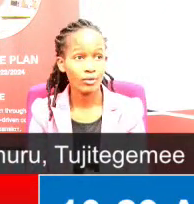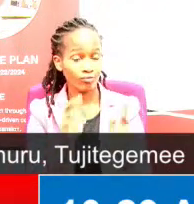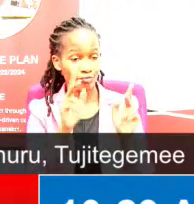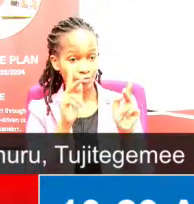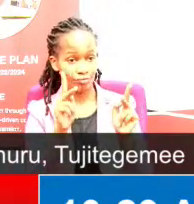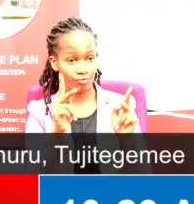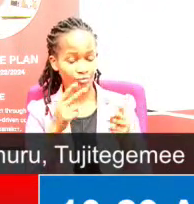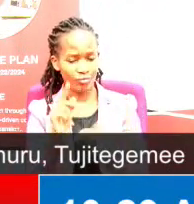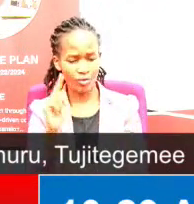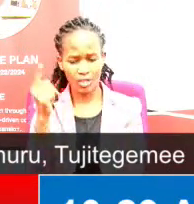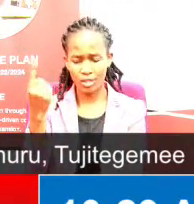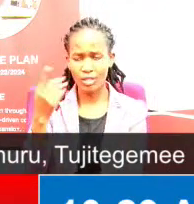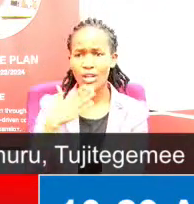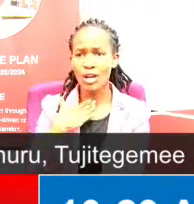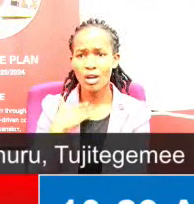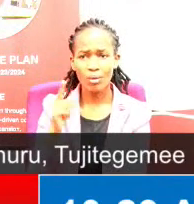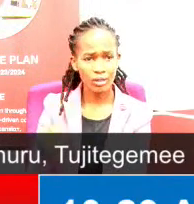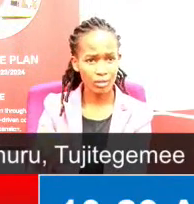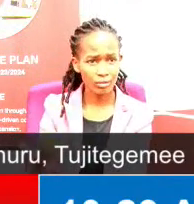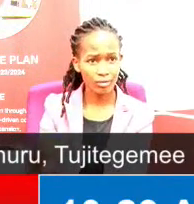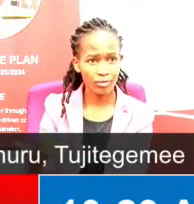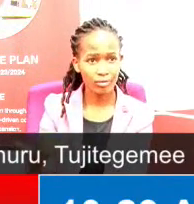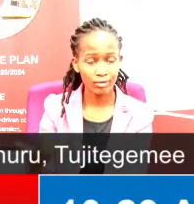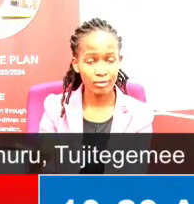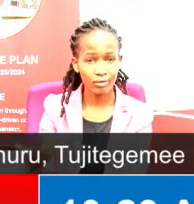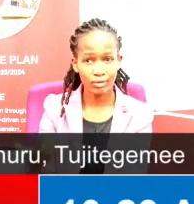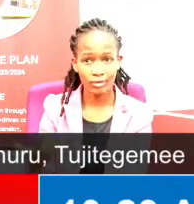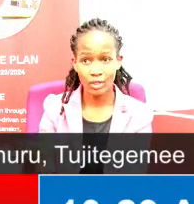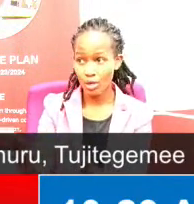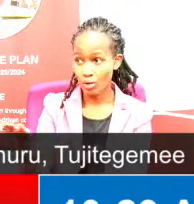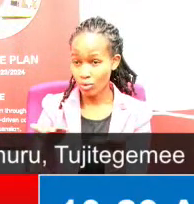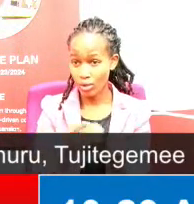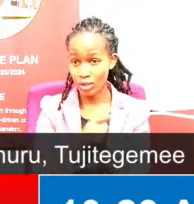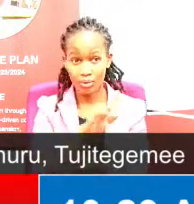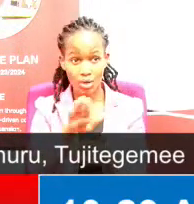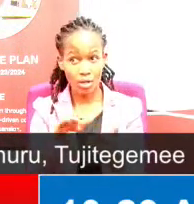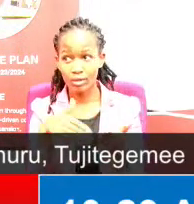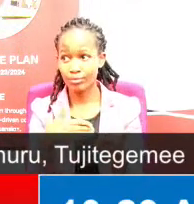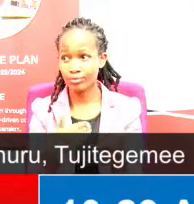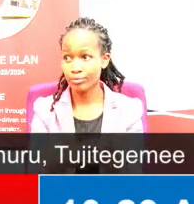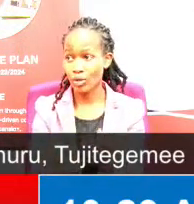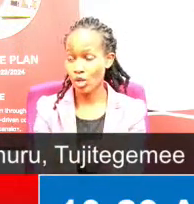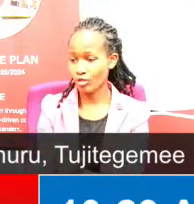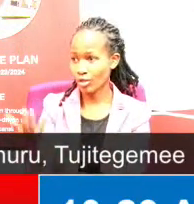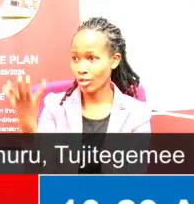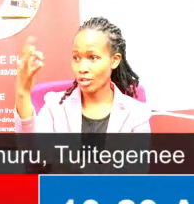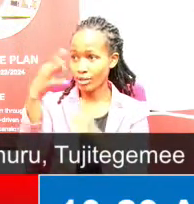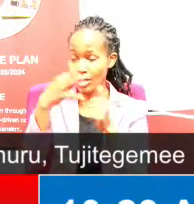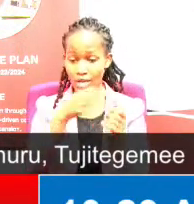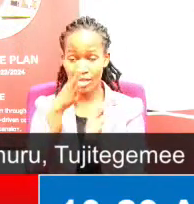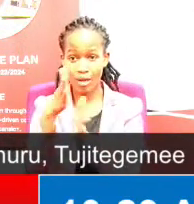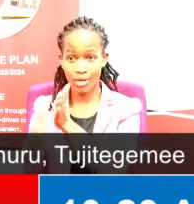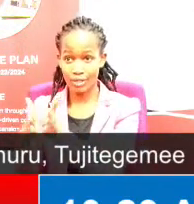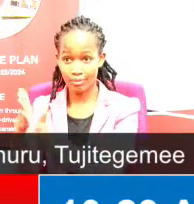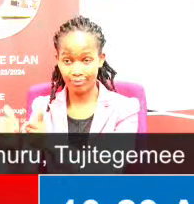Okay, first I would like to welcome you to the launch of the 8th